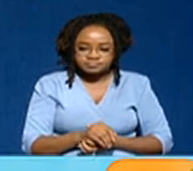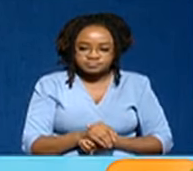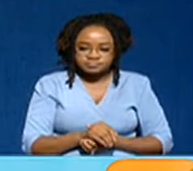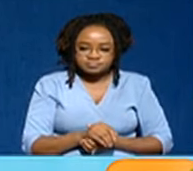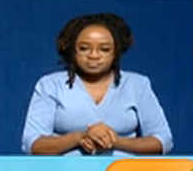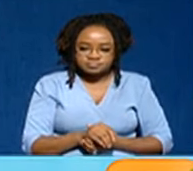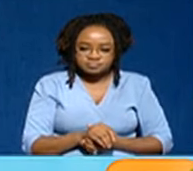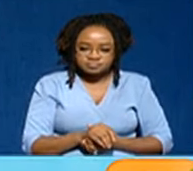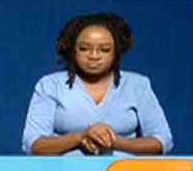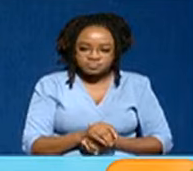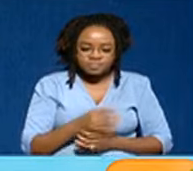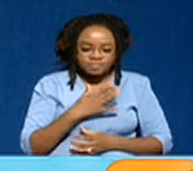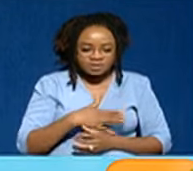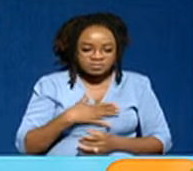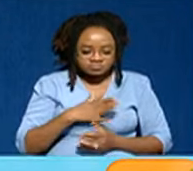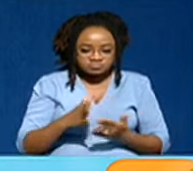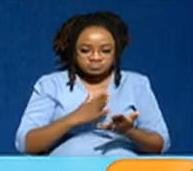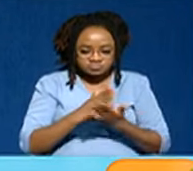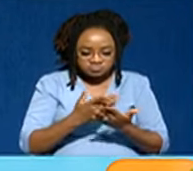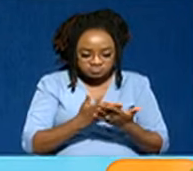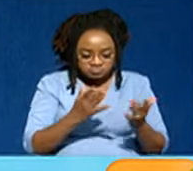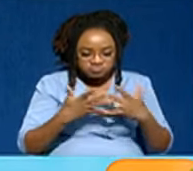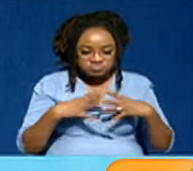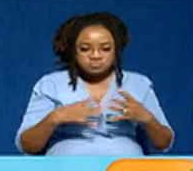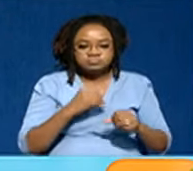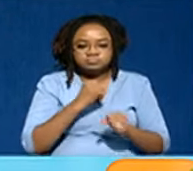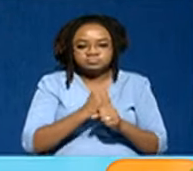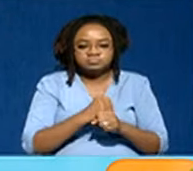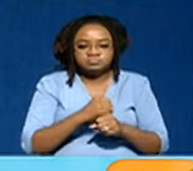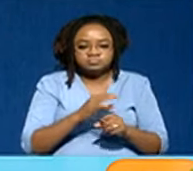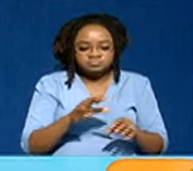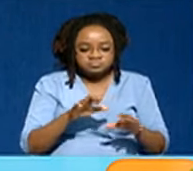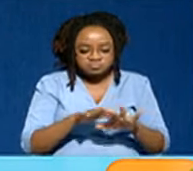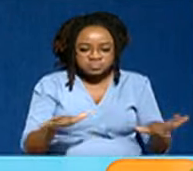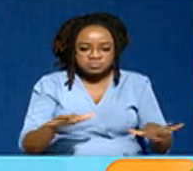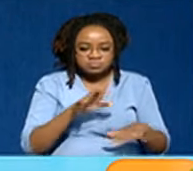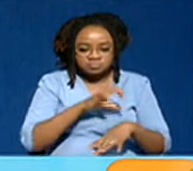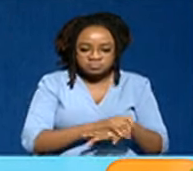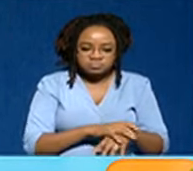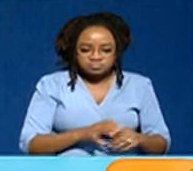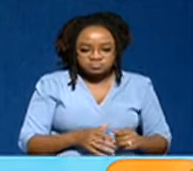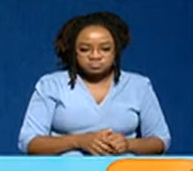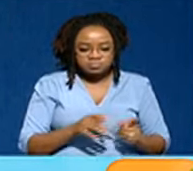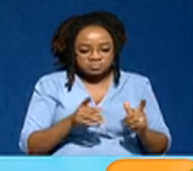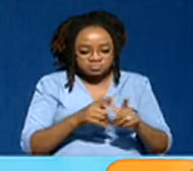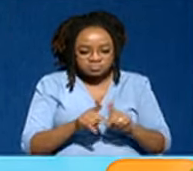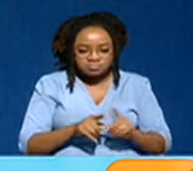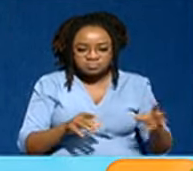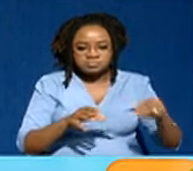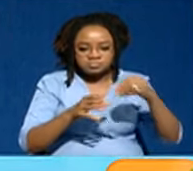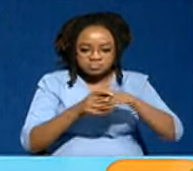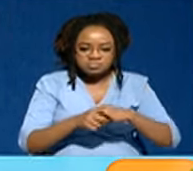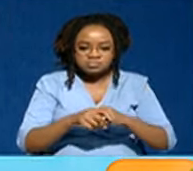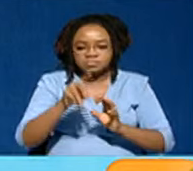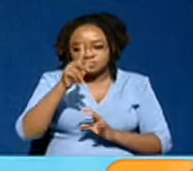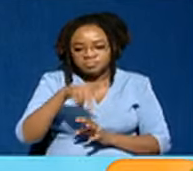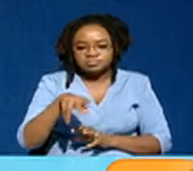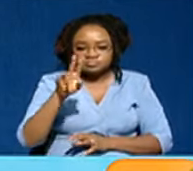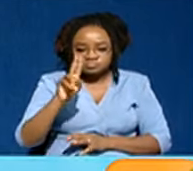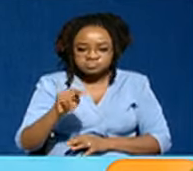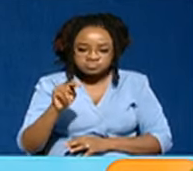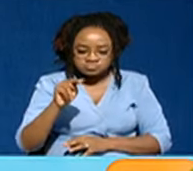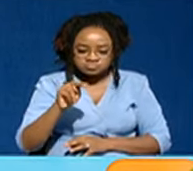confirm these people? And actually, they have a letter that was saying that they'll be considered for absorption into permanent and pensionable